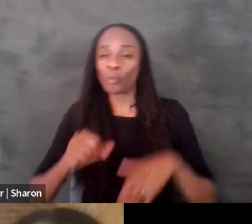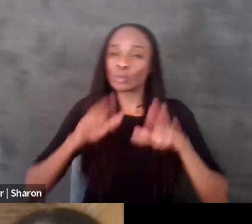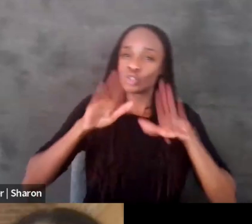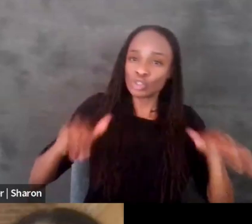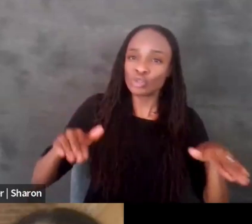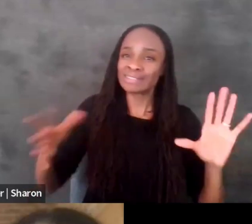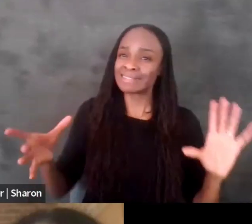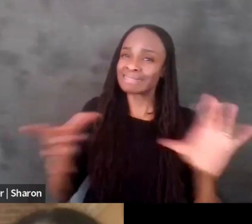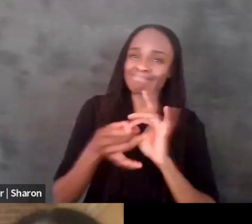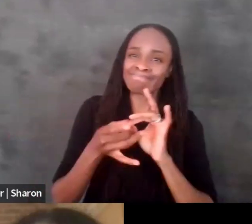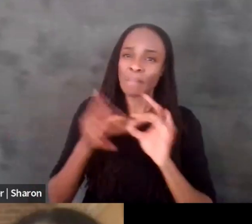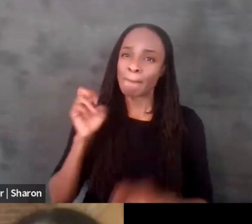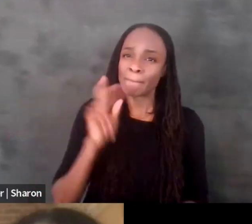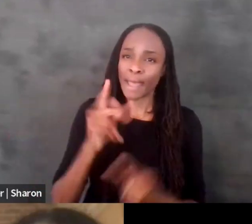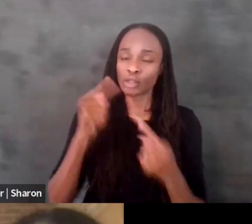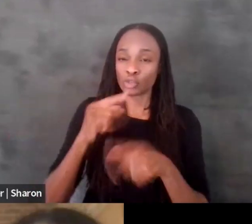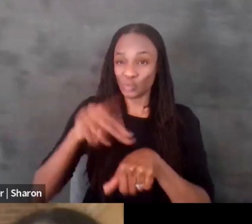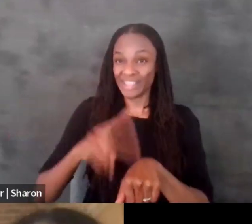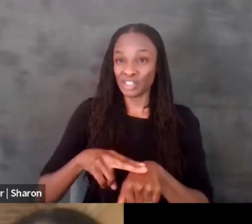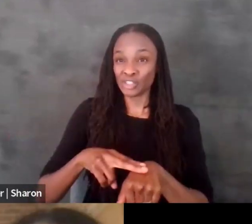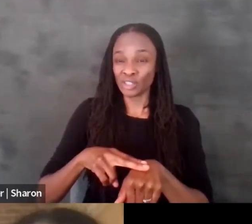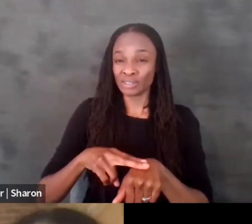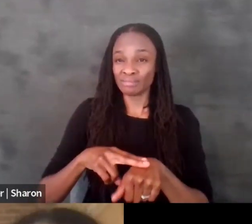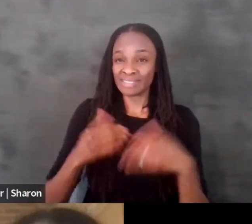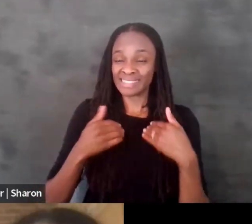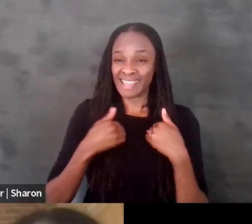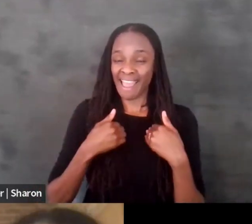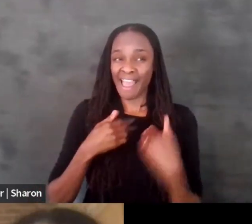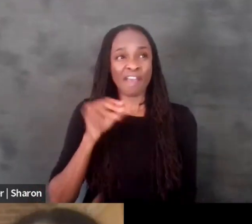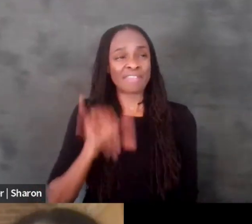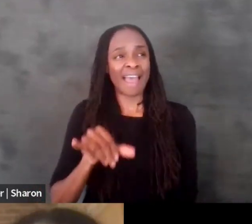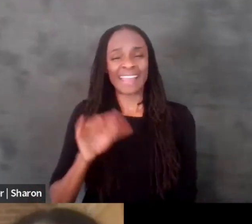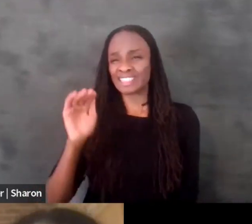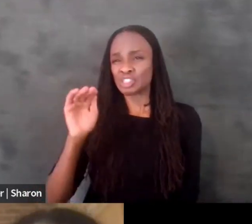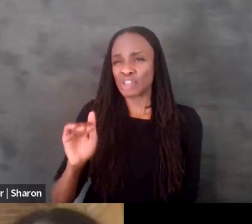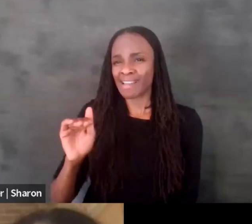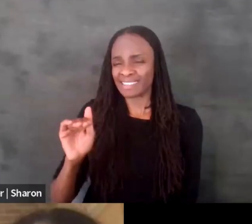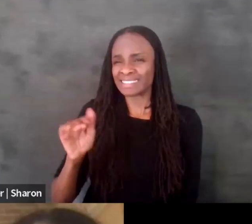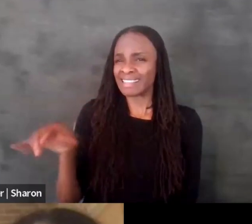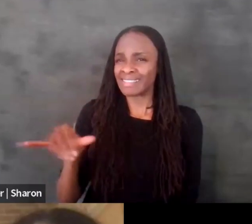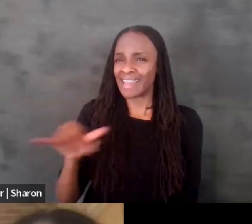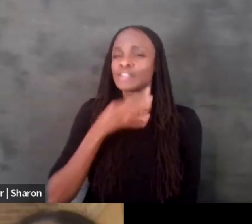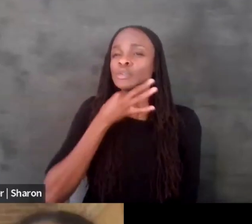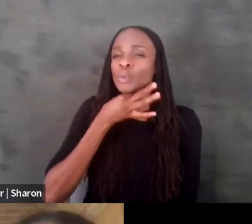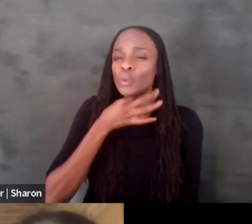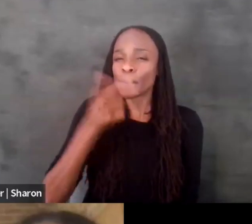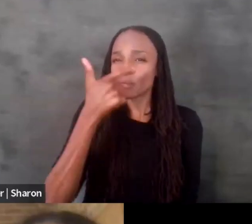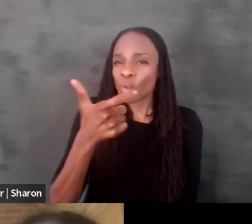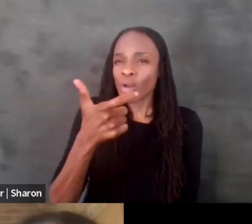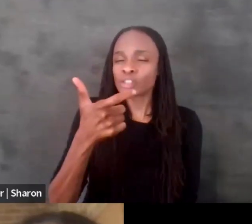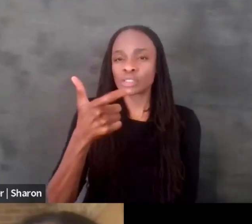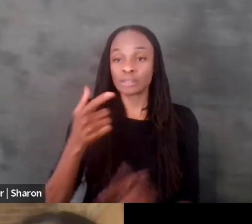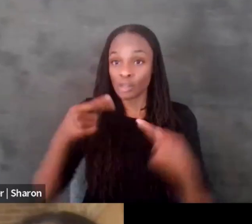connect back to nature. Kind of just have that childlike curiosity of watching as